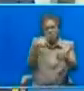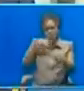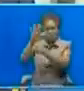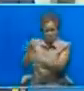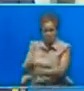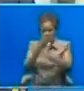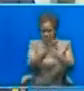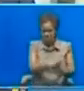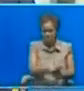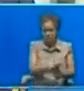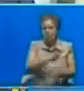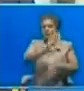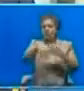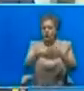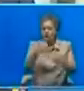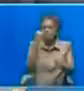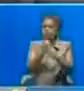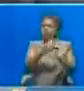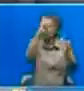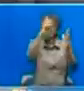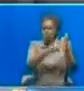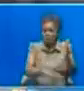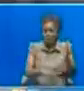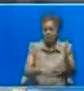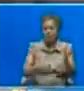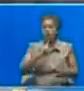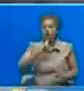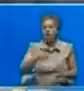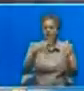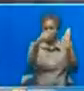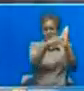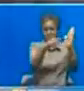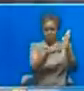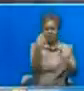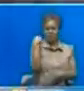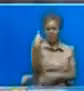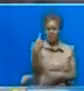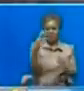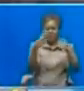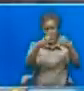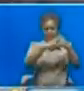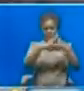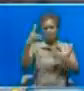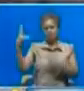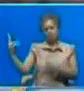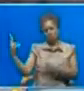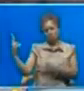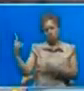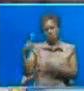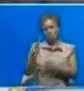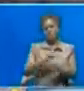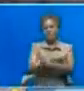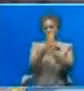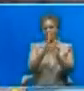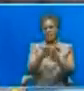when all we just did is the standing orders are very clear. Standing order number 92, that point was conversed